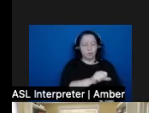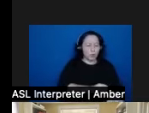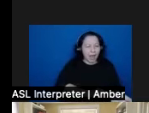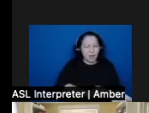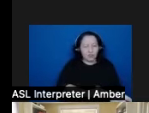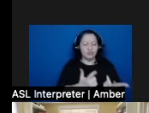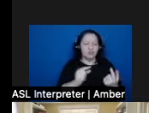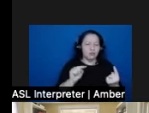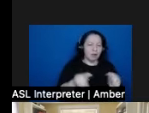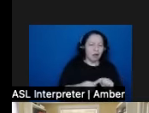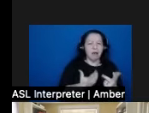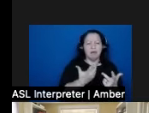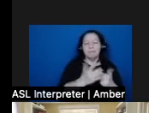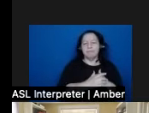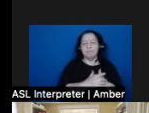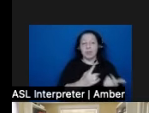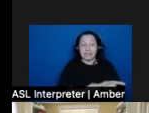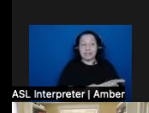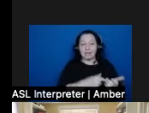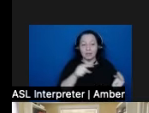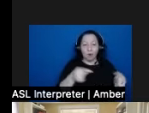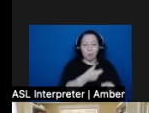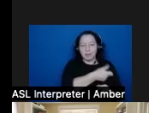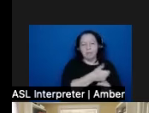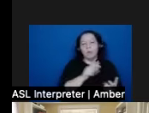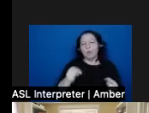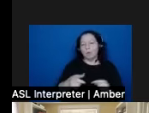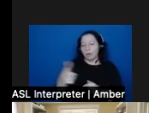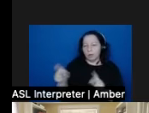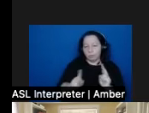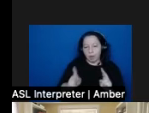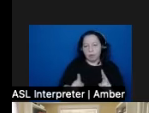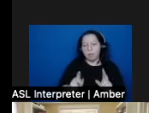and then talking about harming themselves or others.